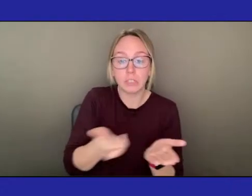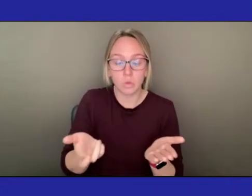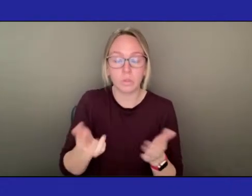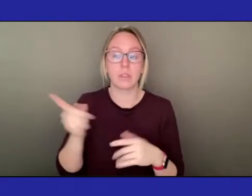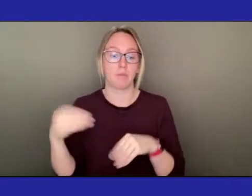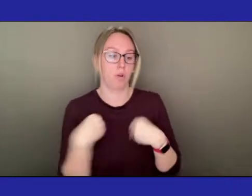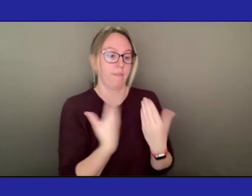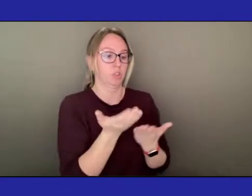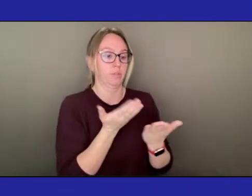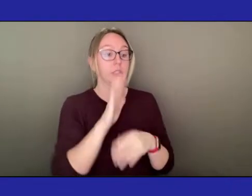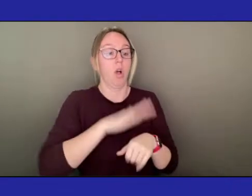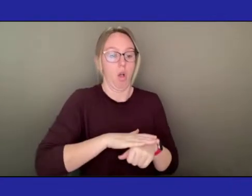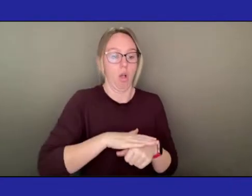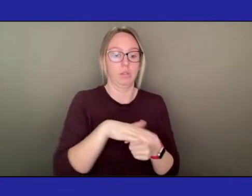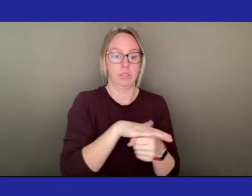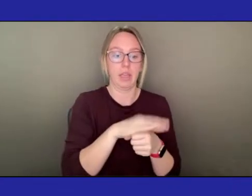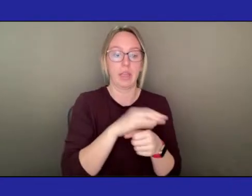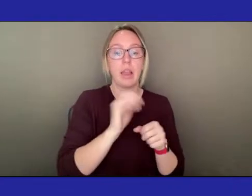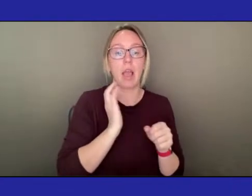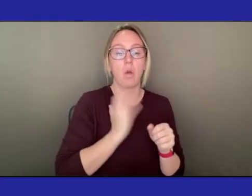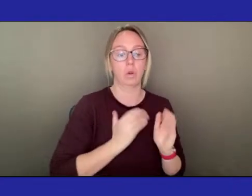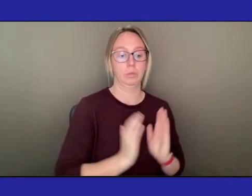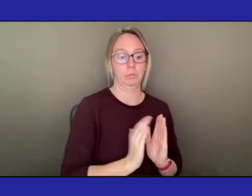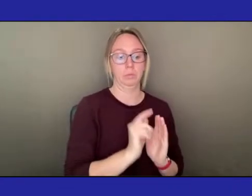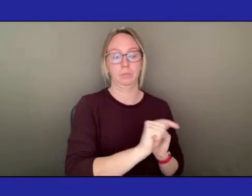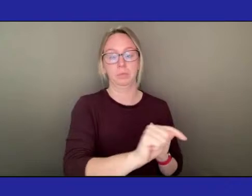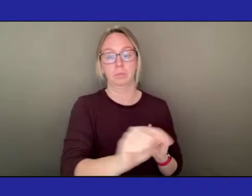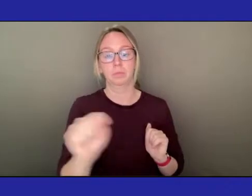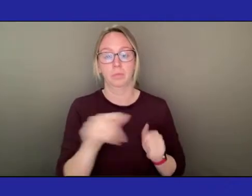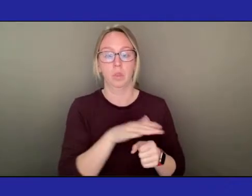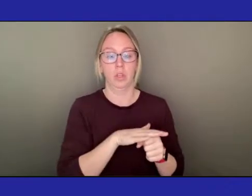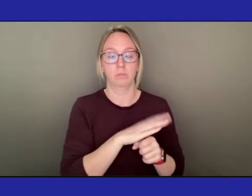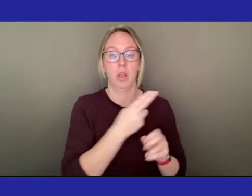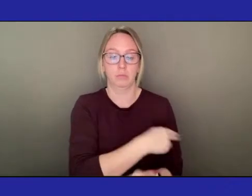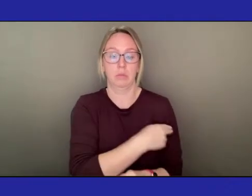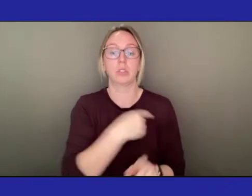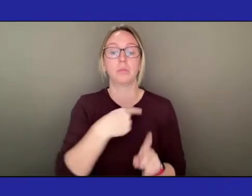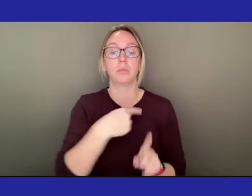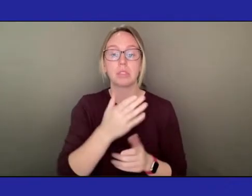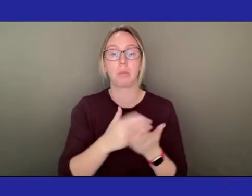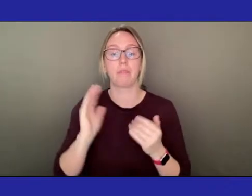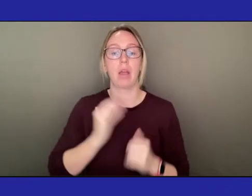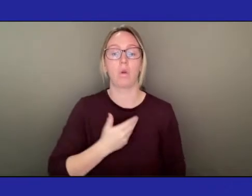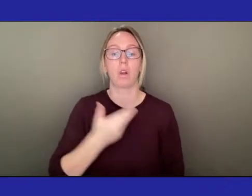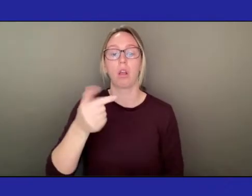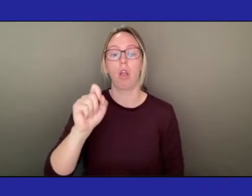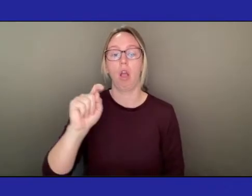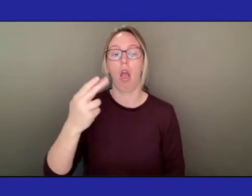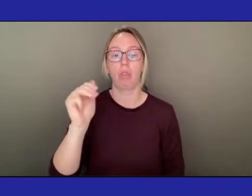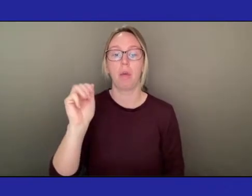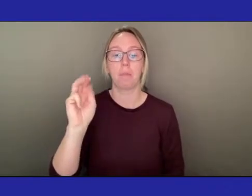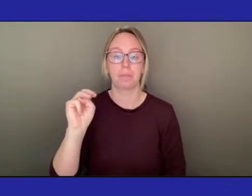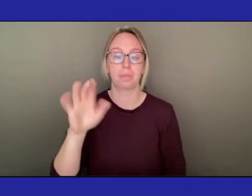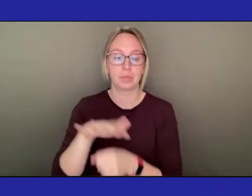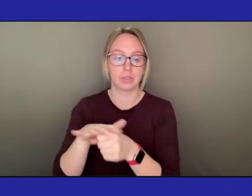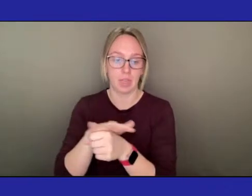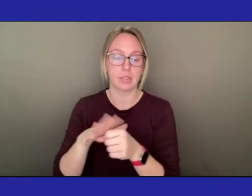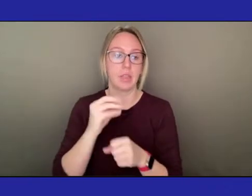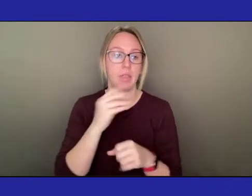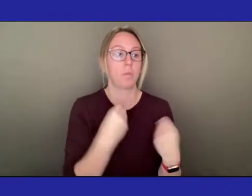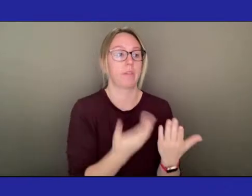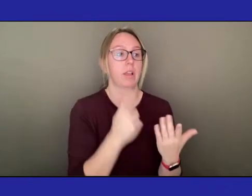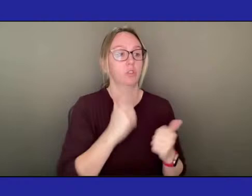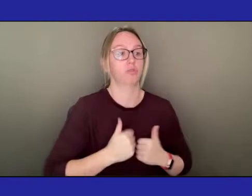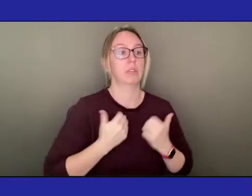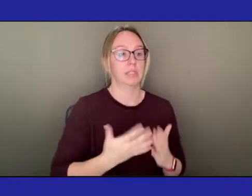our acute hospitals and several of our Gotham sites, and appointments are made available to residents of our post-acute care facilities as